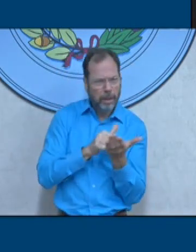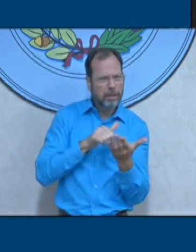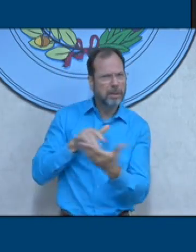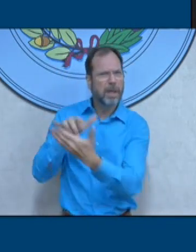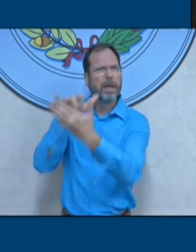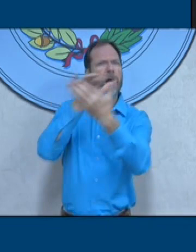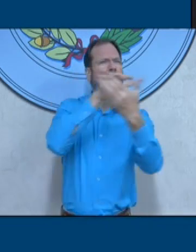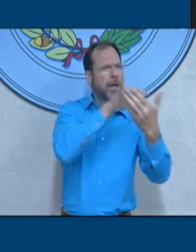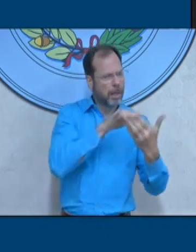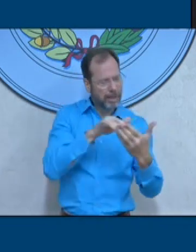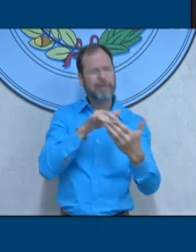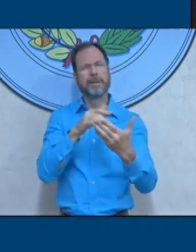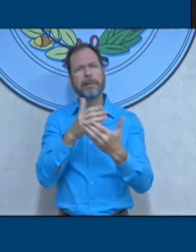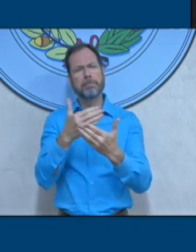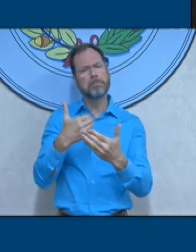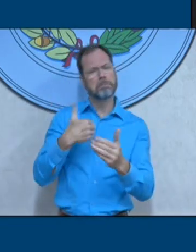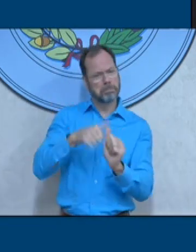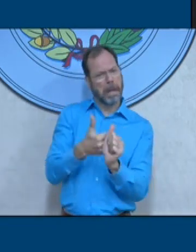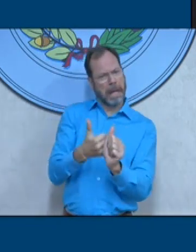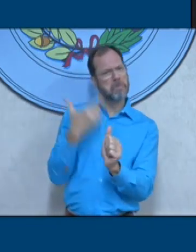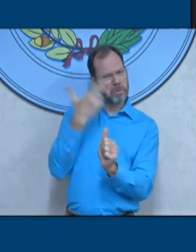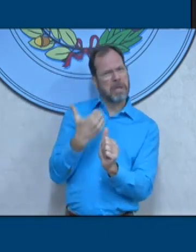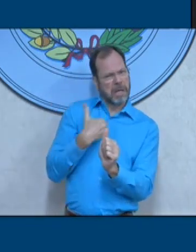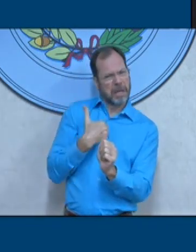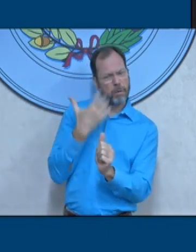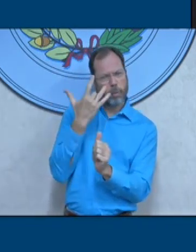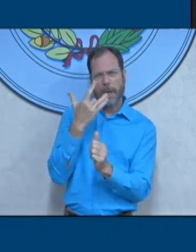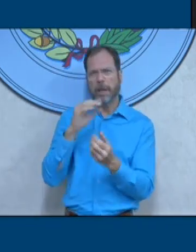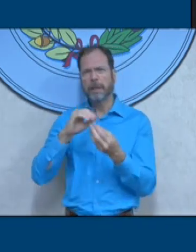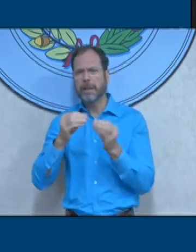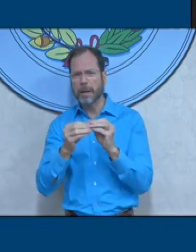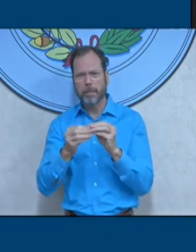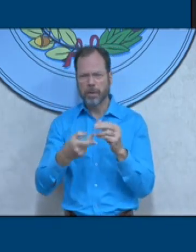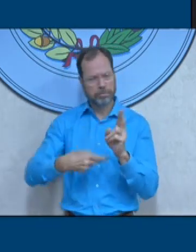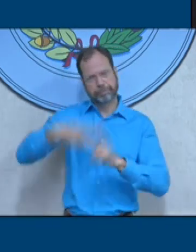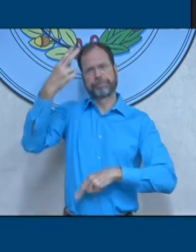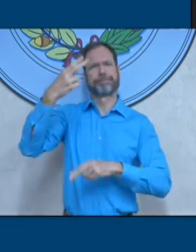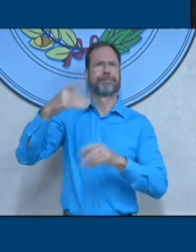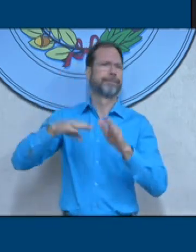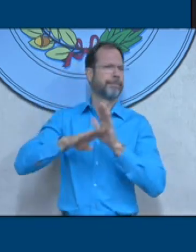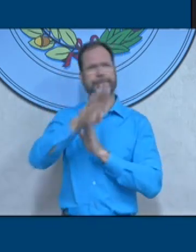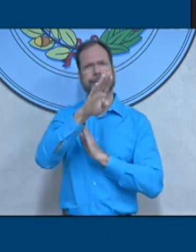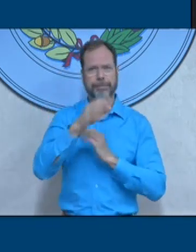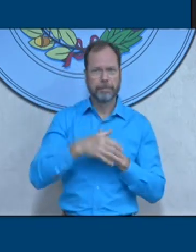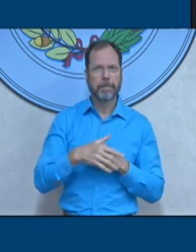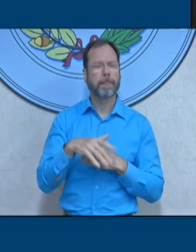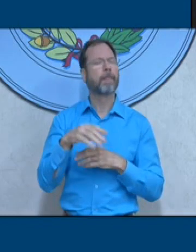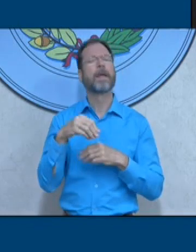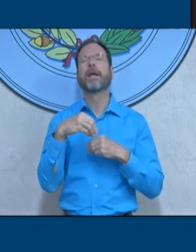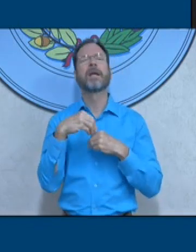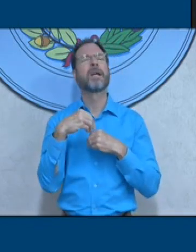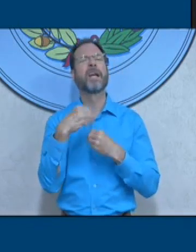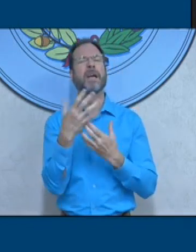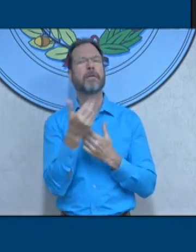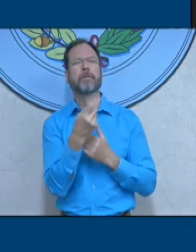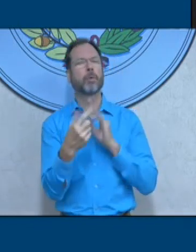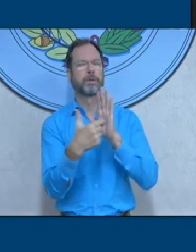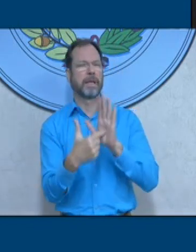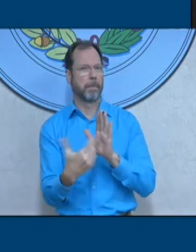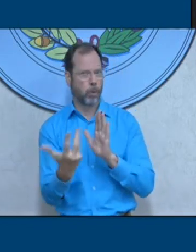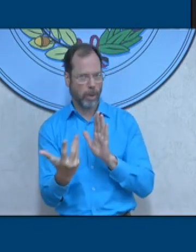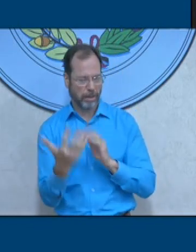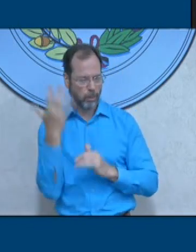for the past several days, and there are some explanations for why these numbers are so high. Let me give you just a couple